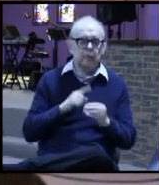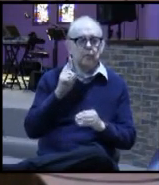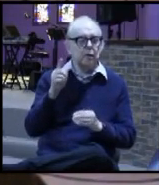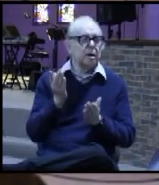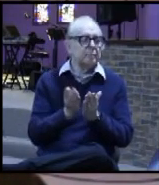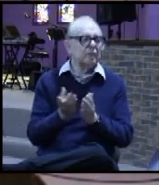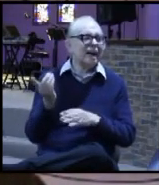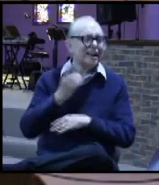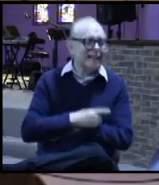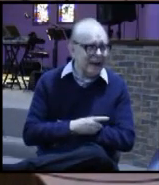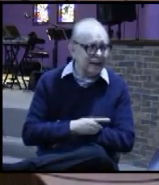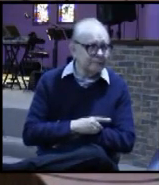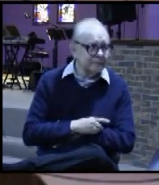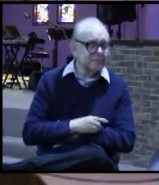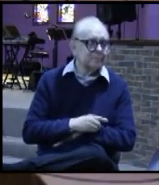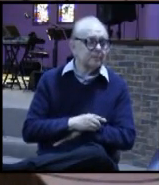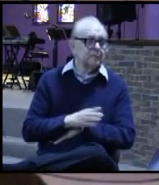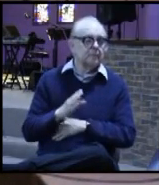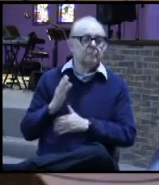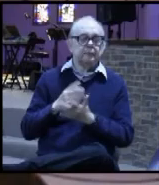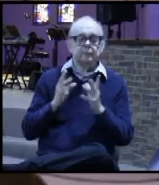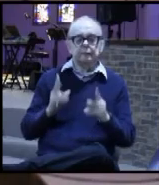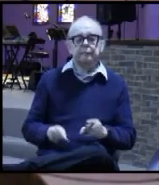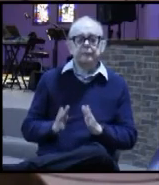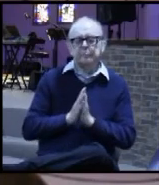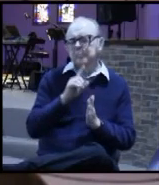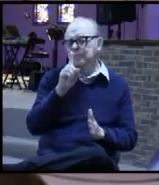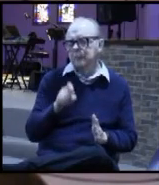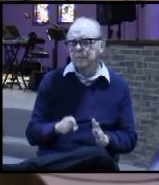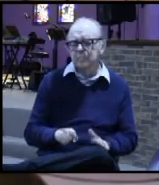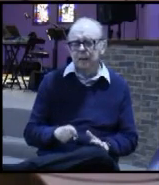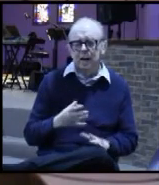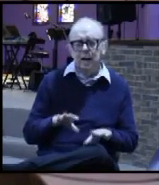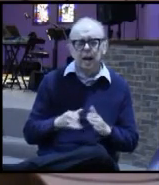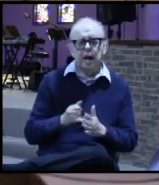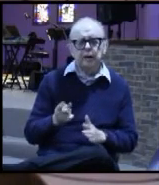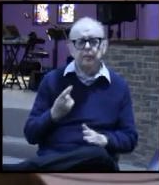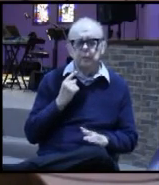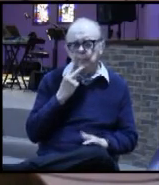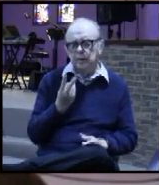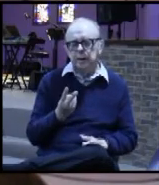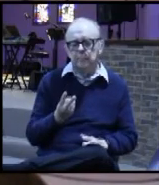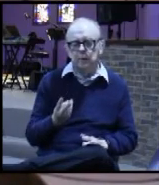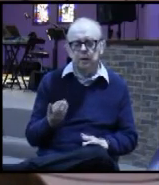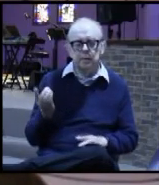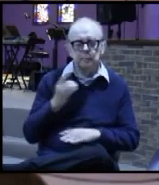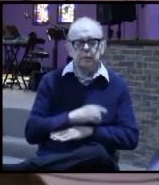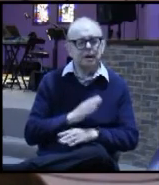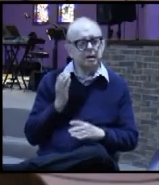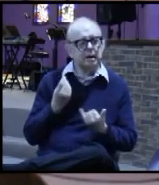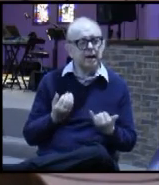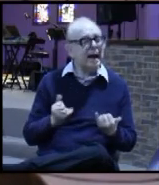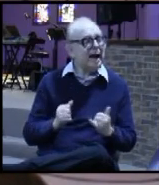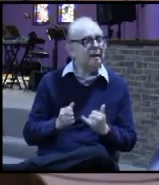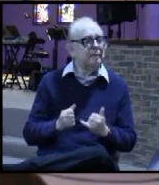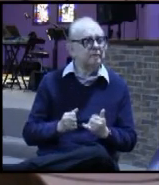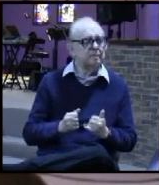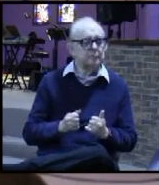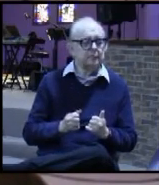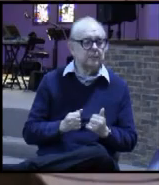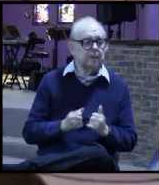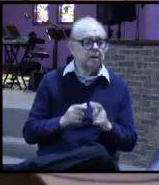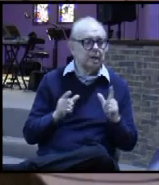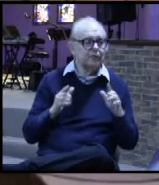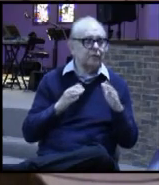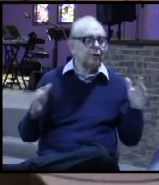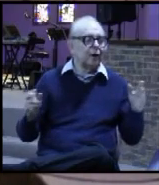day. And somebody would ask the question, well, how does you read one book a day? It's great. It's large print and